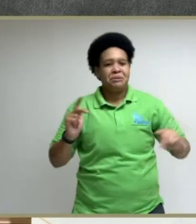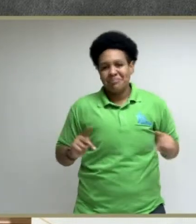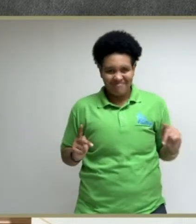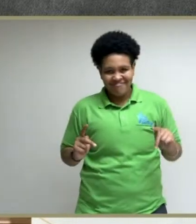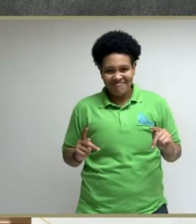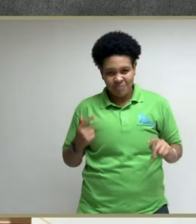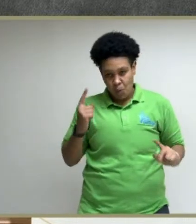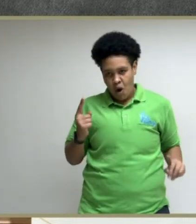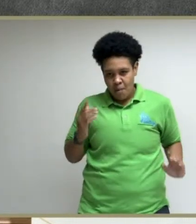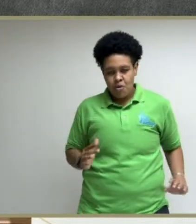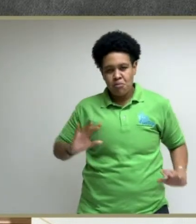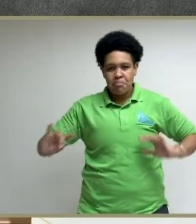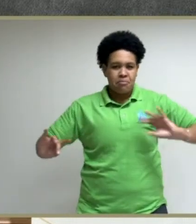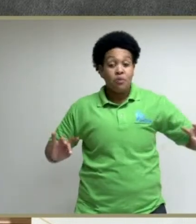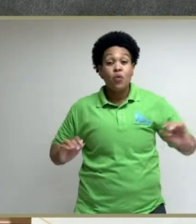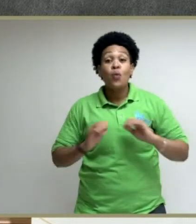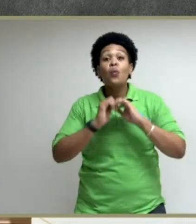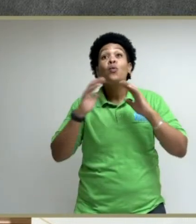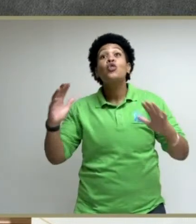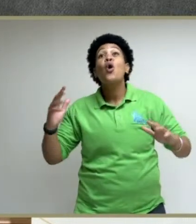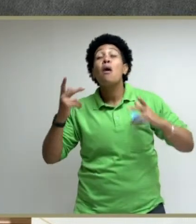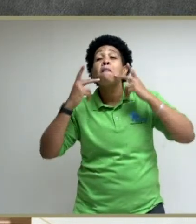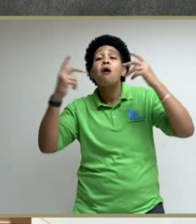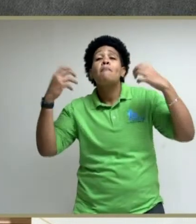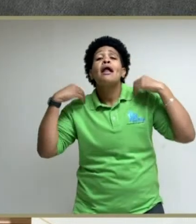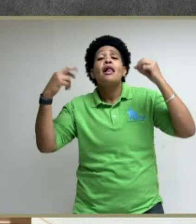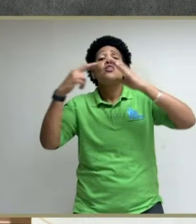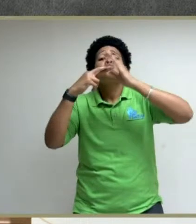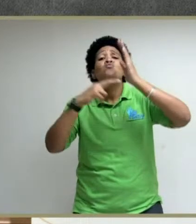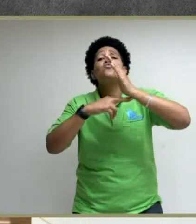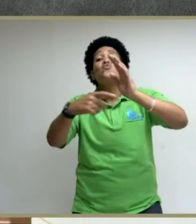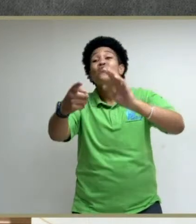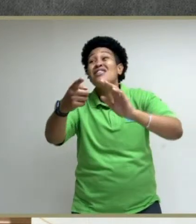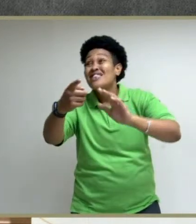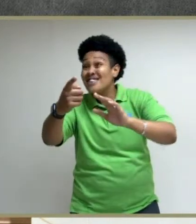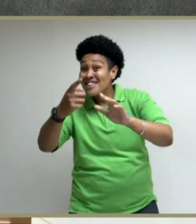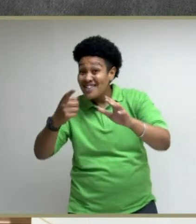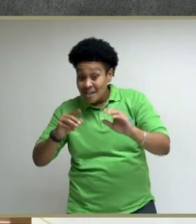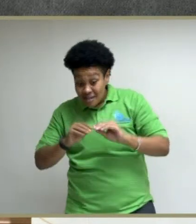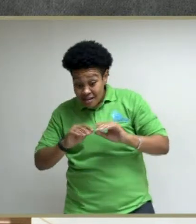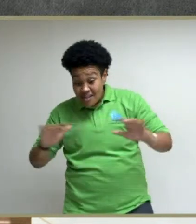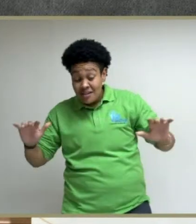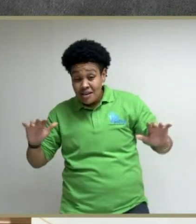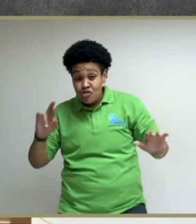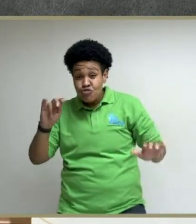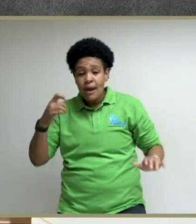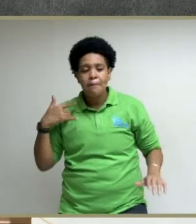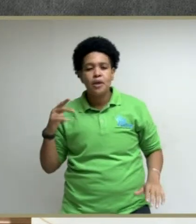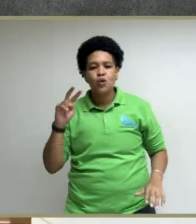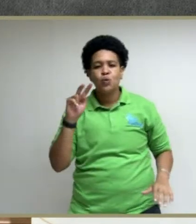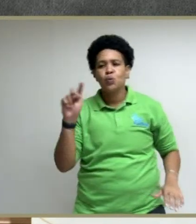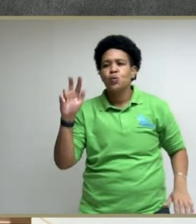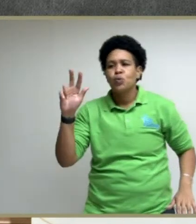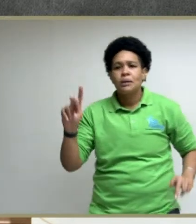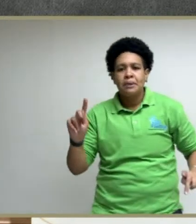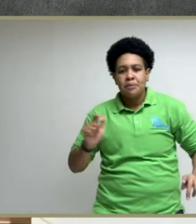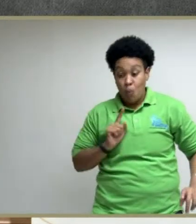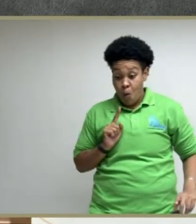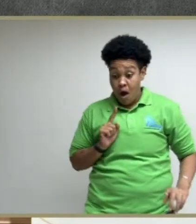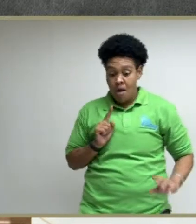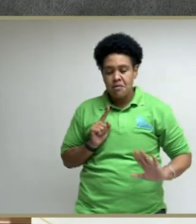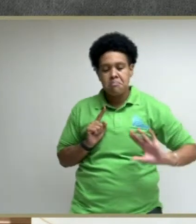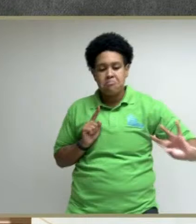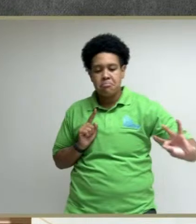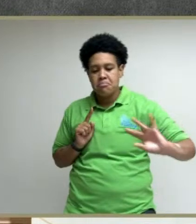public health measures, the reproductive rate for COVID was about 2 to 3. And so we were expecting that